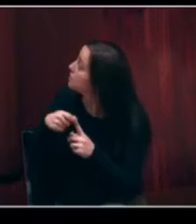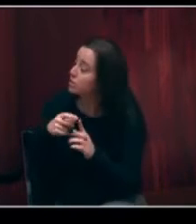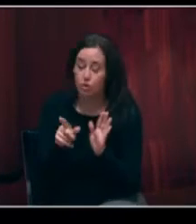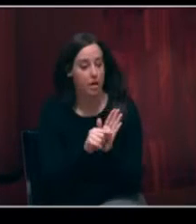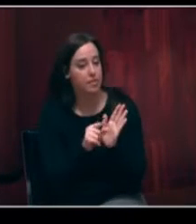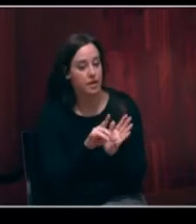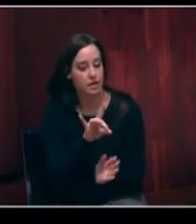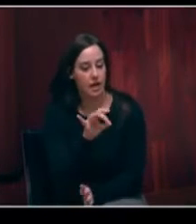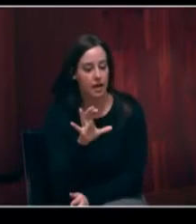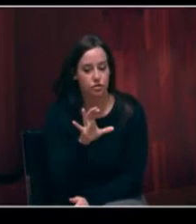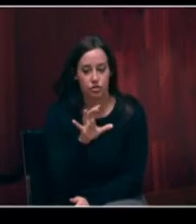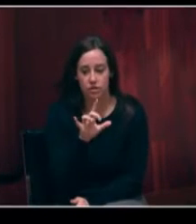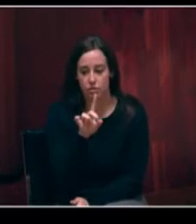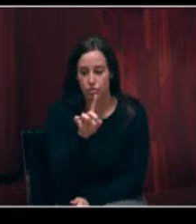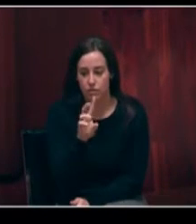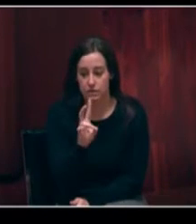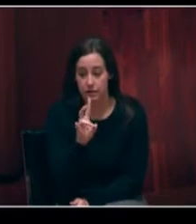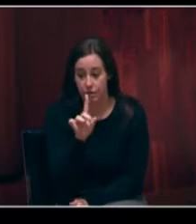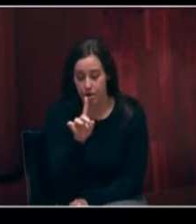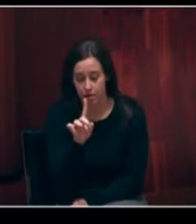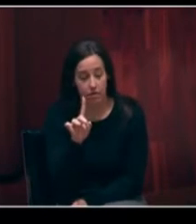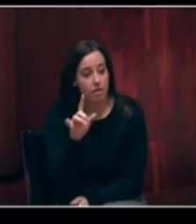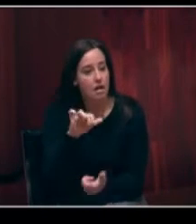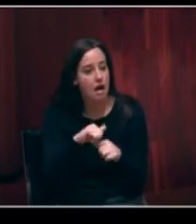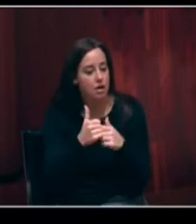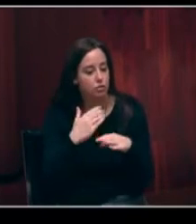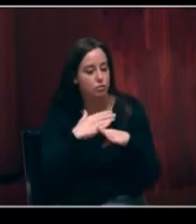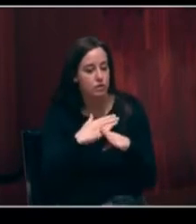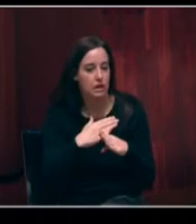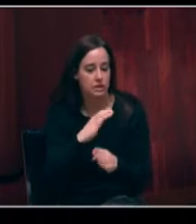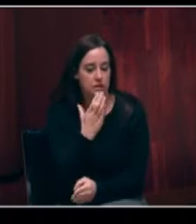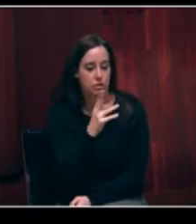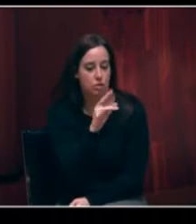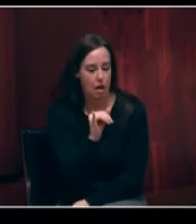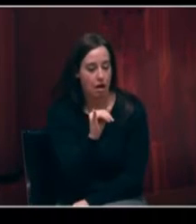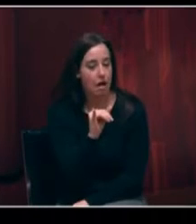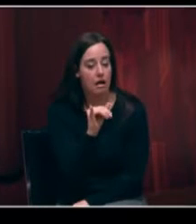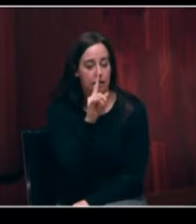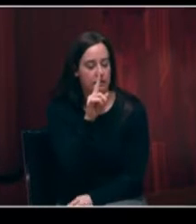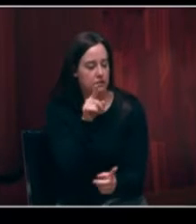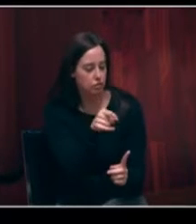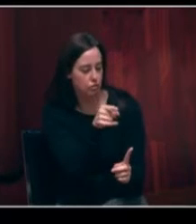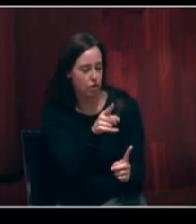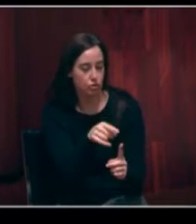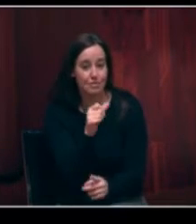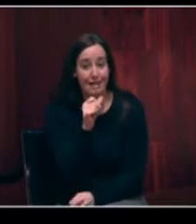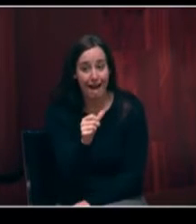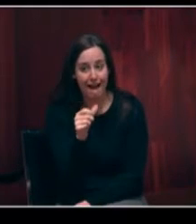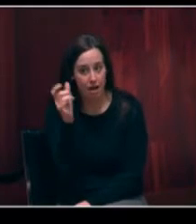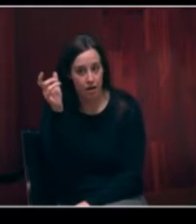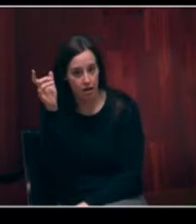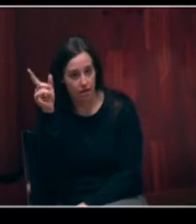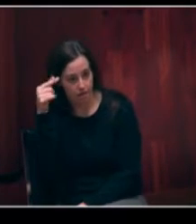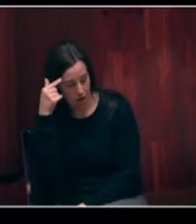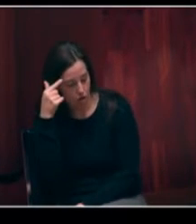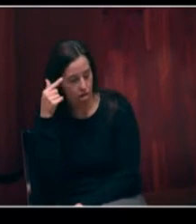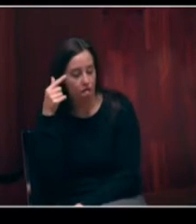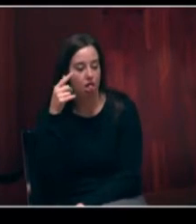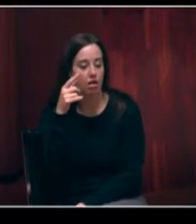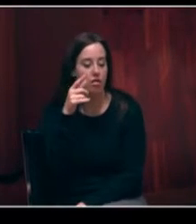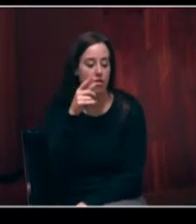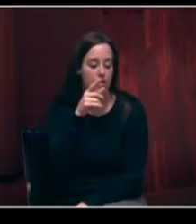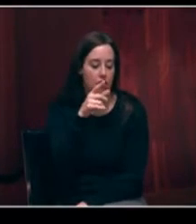how to protect CUI. First, this document is targeted towards non-federal organizations and systems. And this document was issued